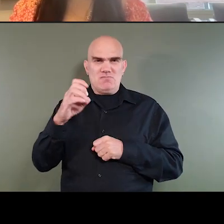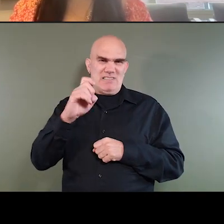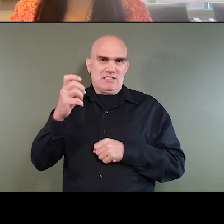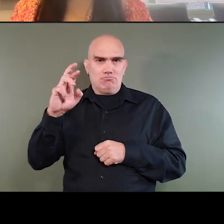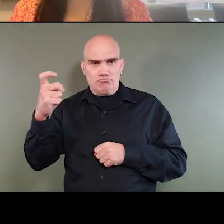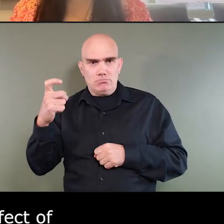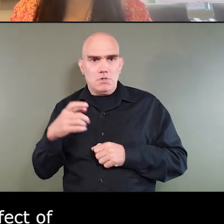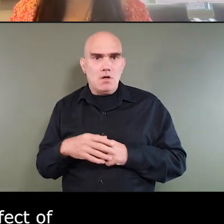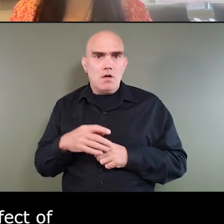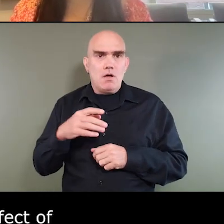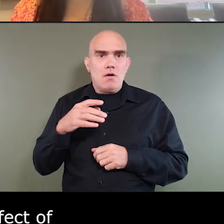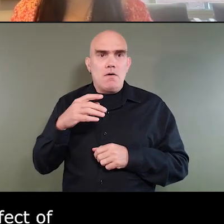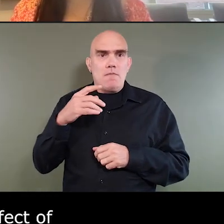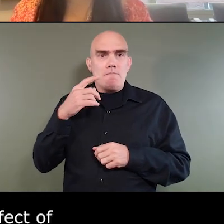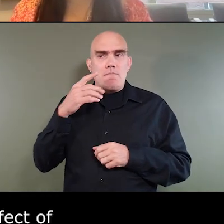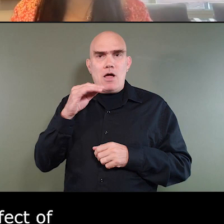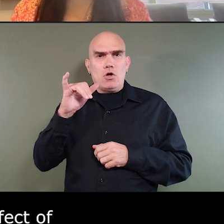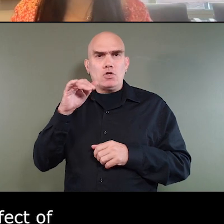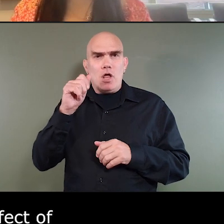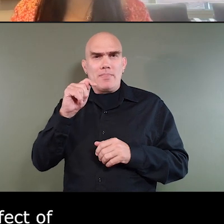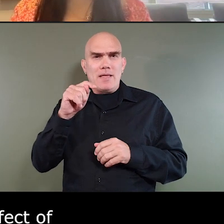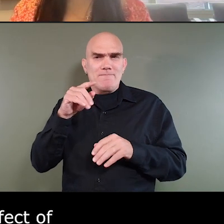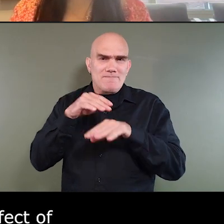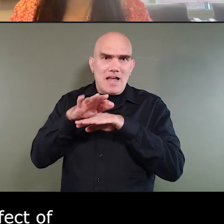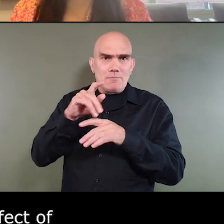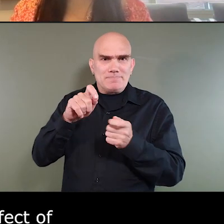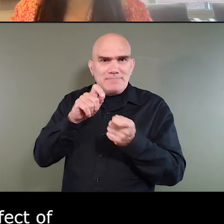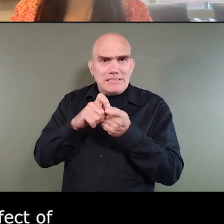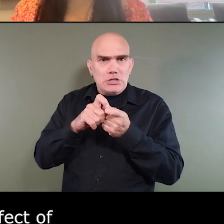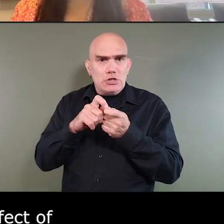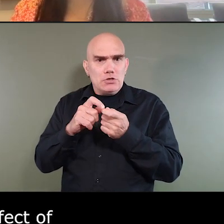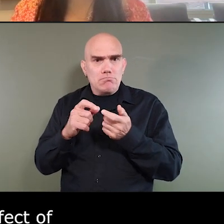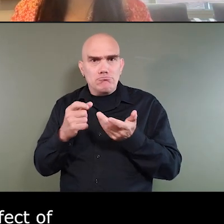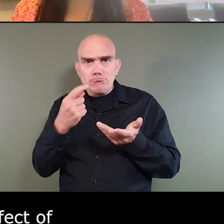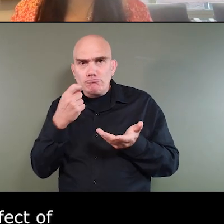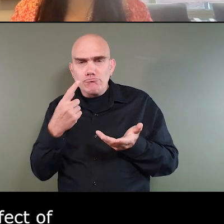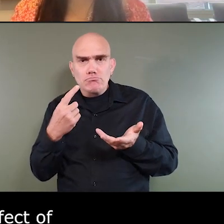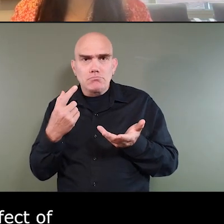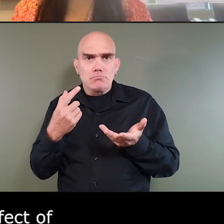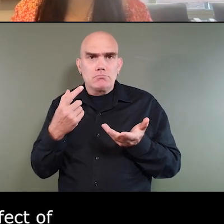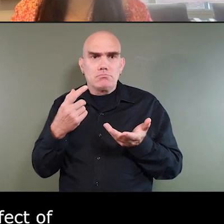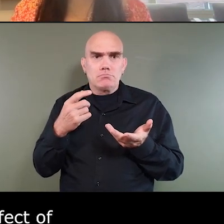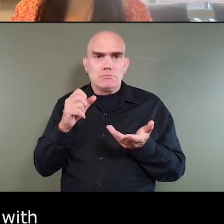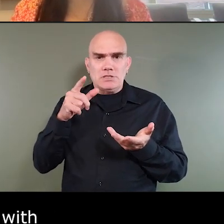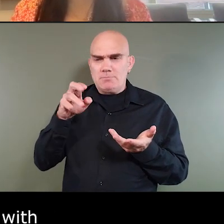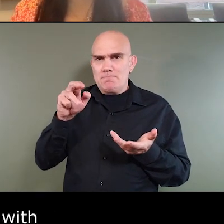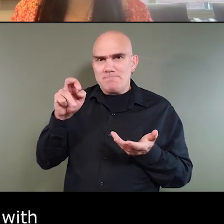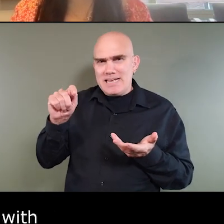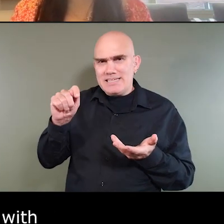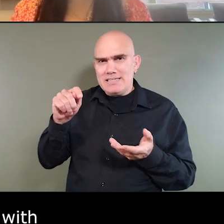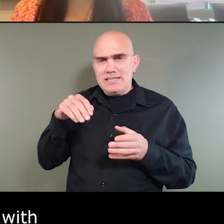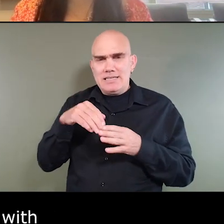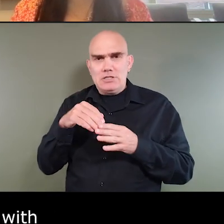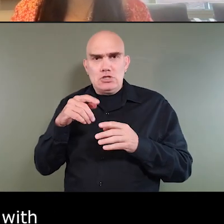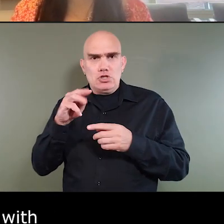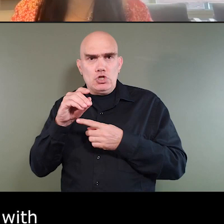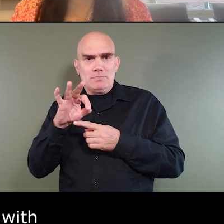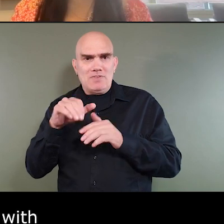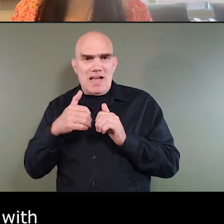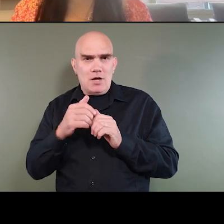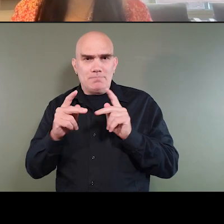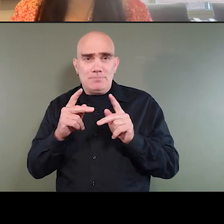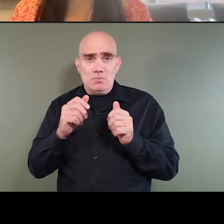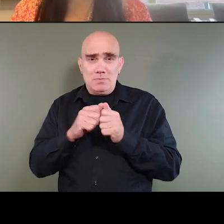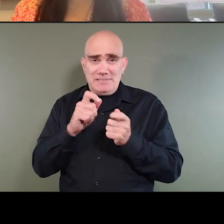prescription and also look at the effect of a particular supplement in terms of how folks with a particular